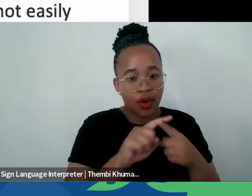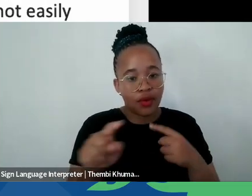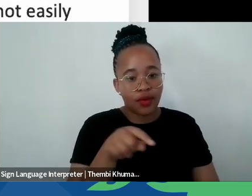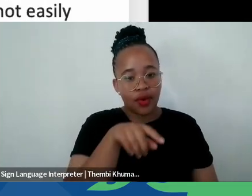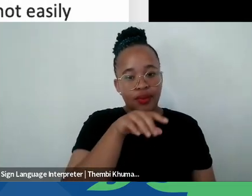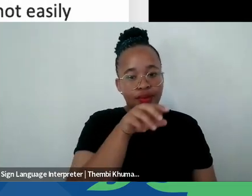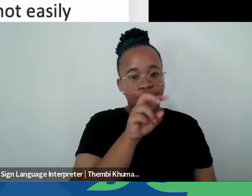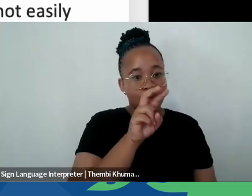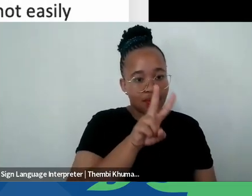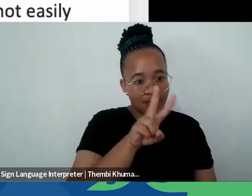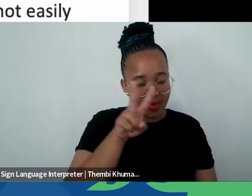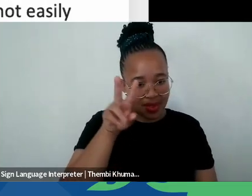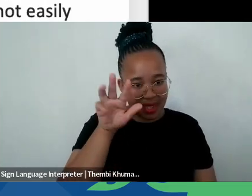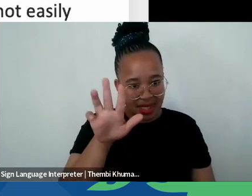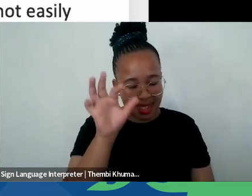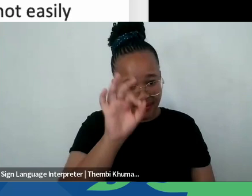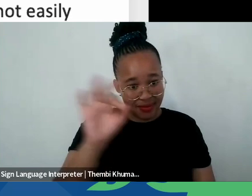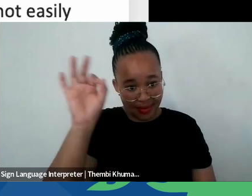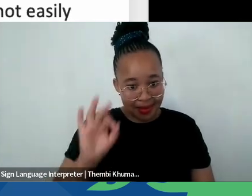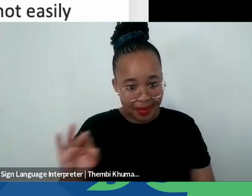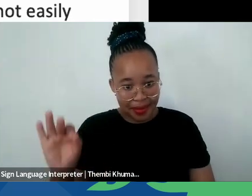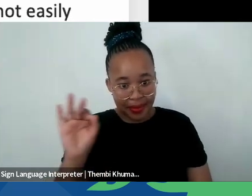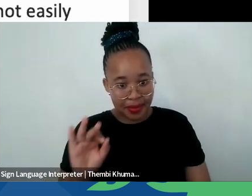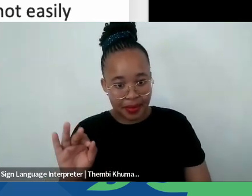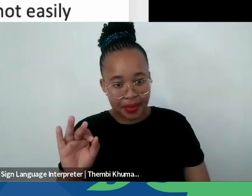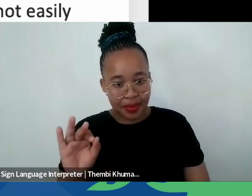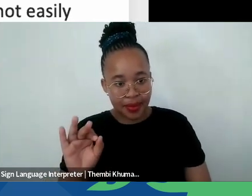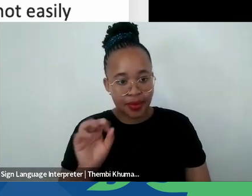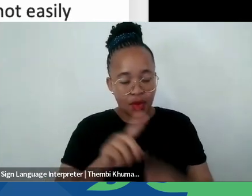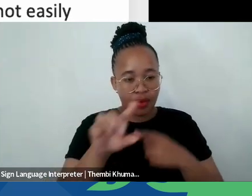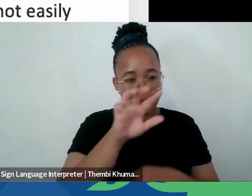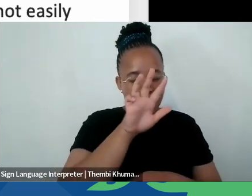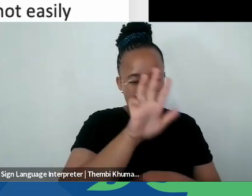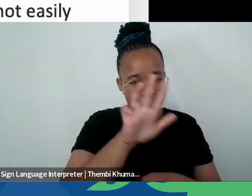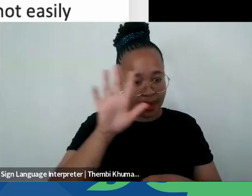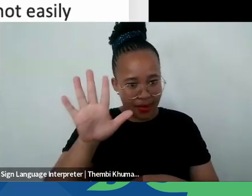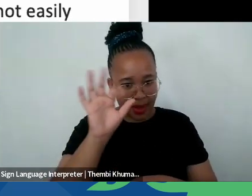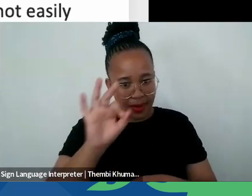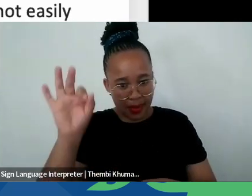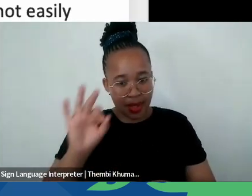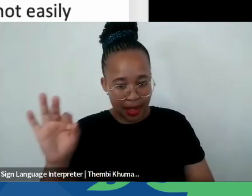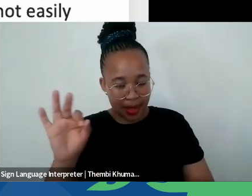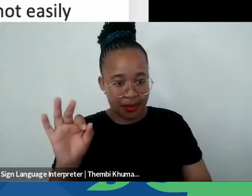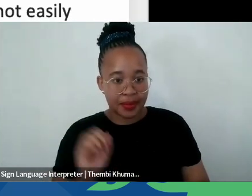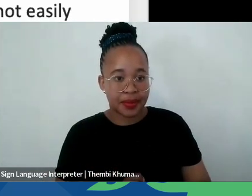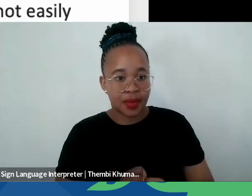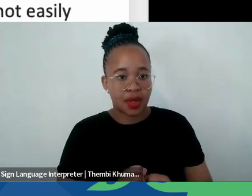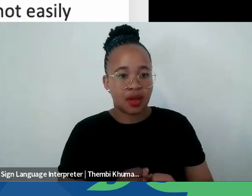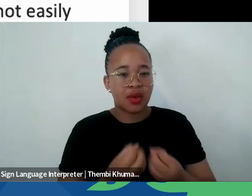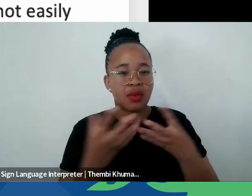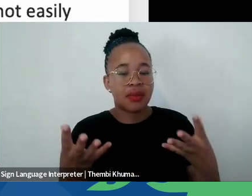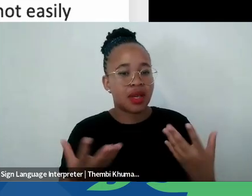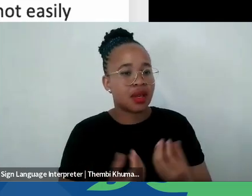But I think what one needs to know is that a lot of resources went